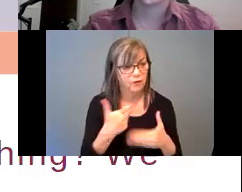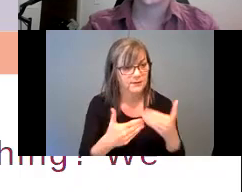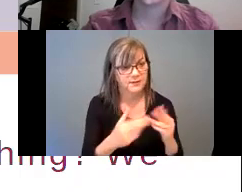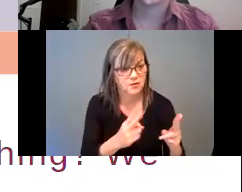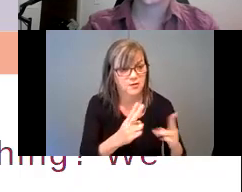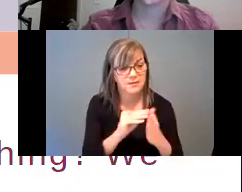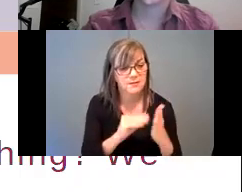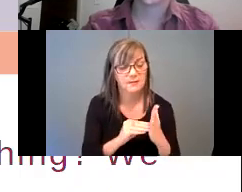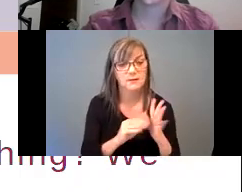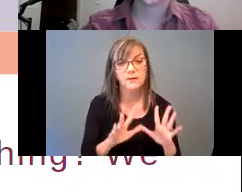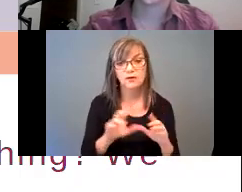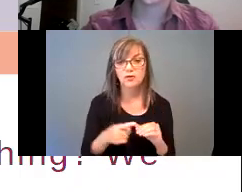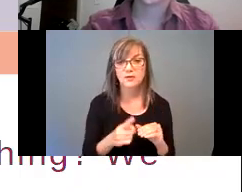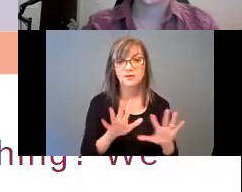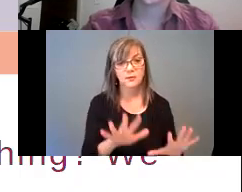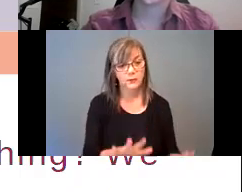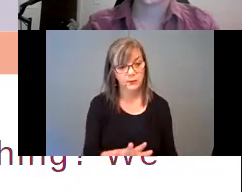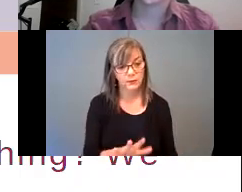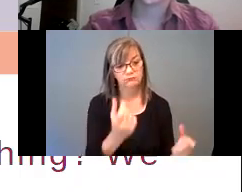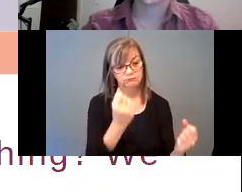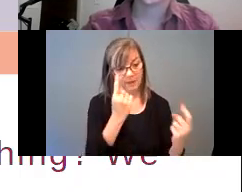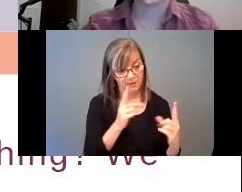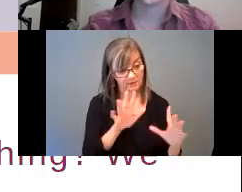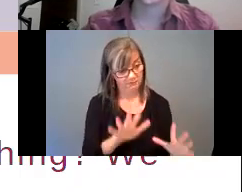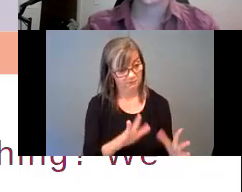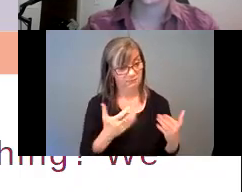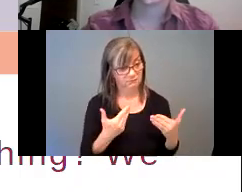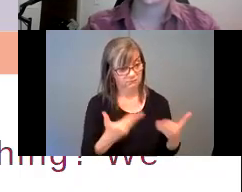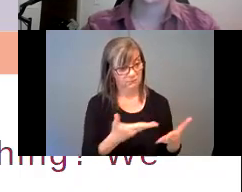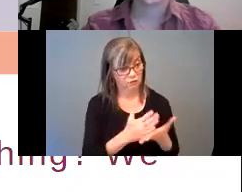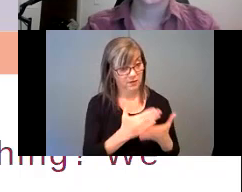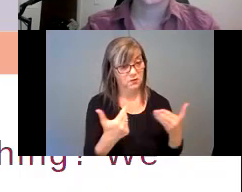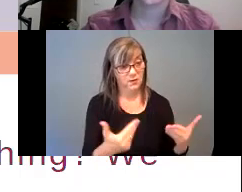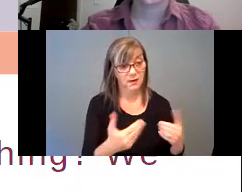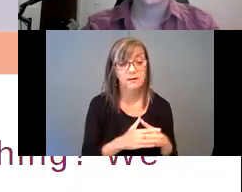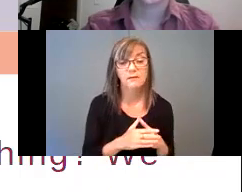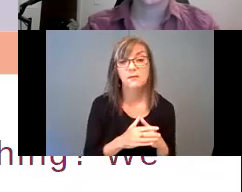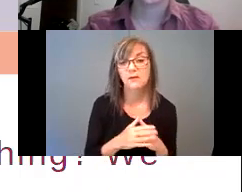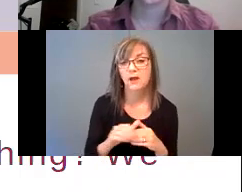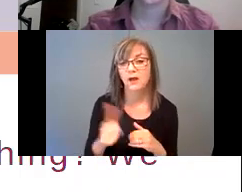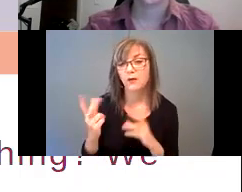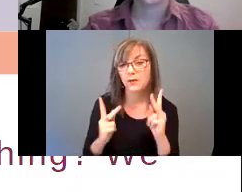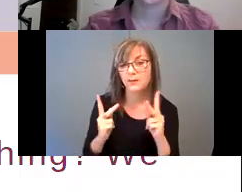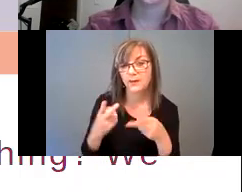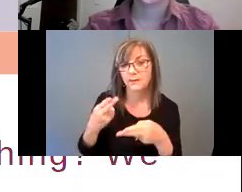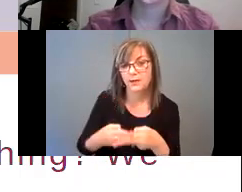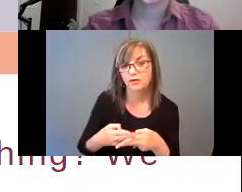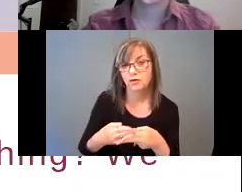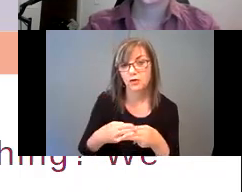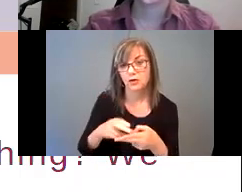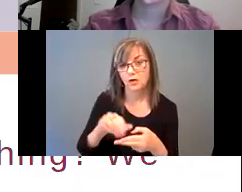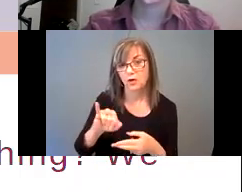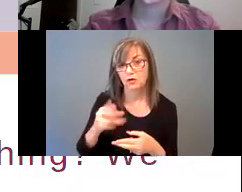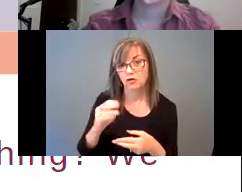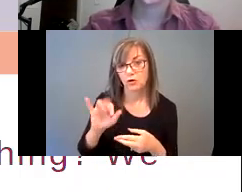meeting this person with empathy. Again, imagination. So people mentioned a lot of different journaling. Another idea could